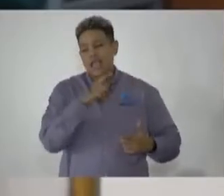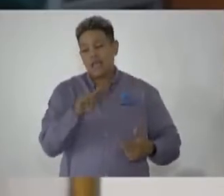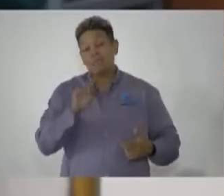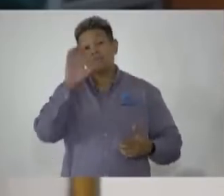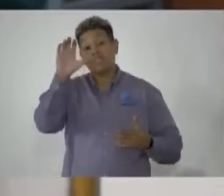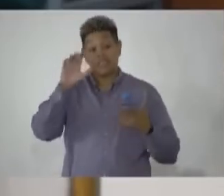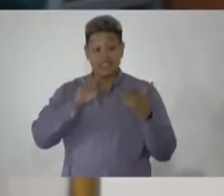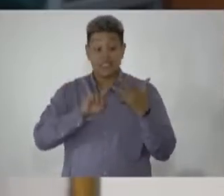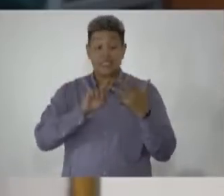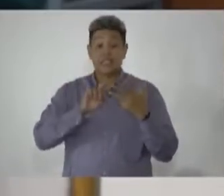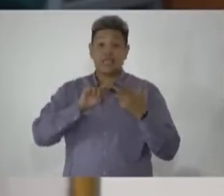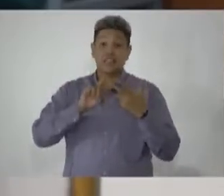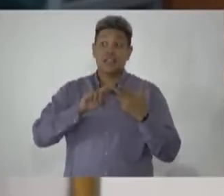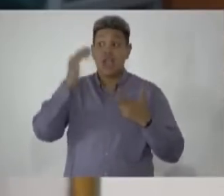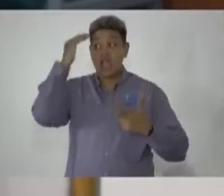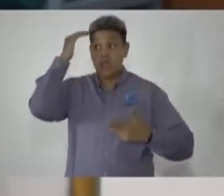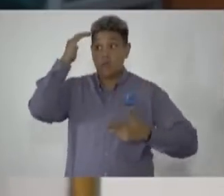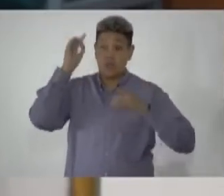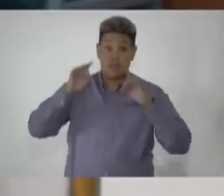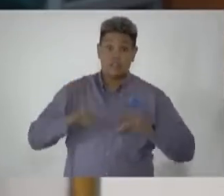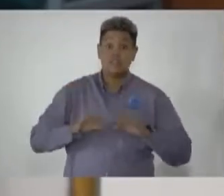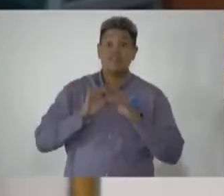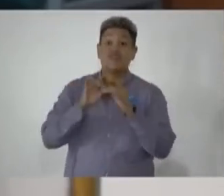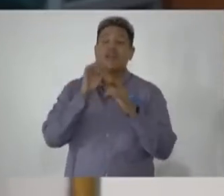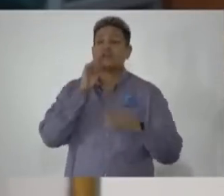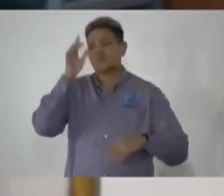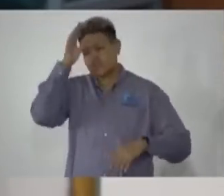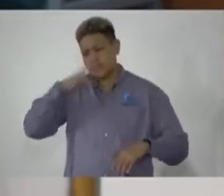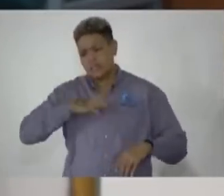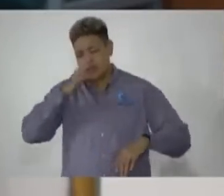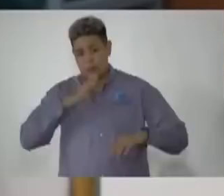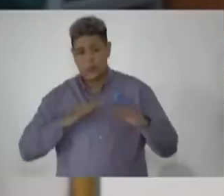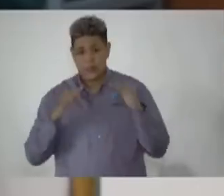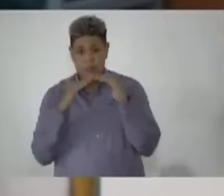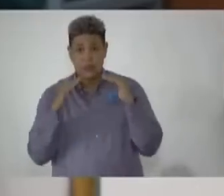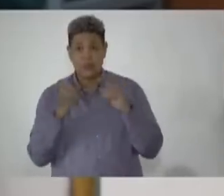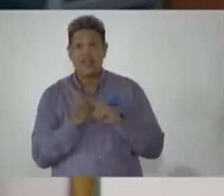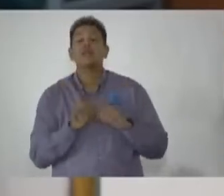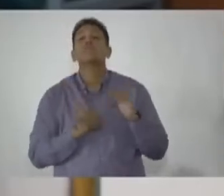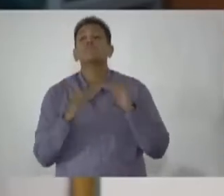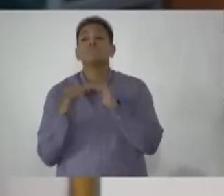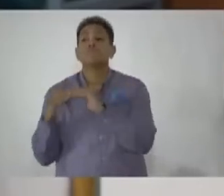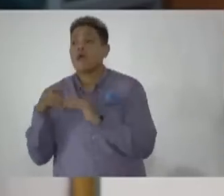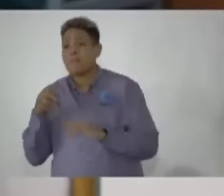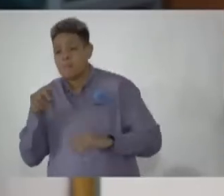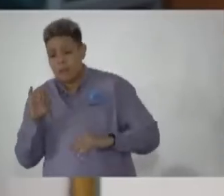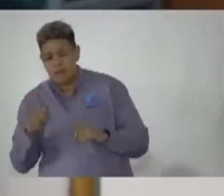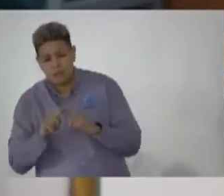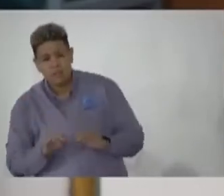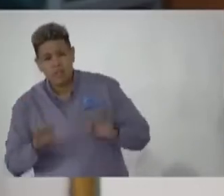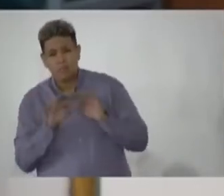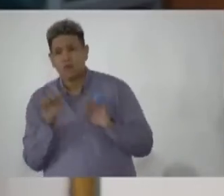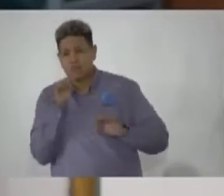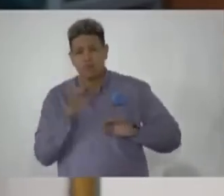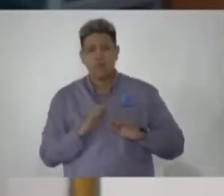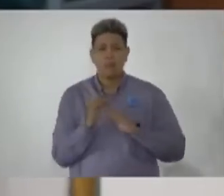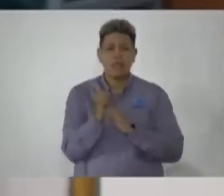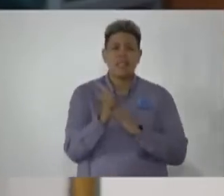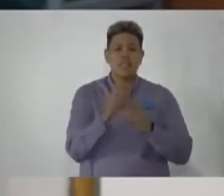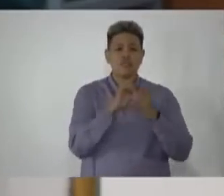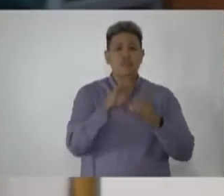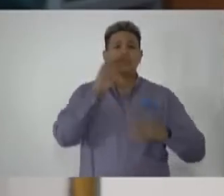C. Raising awareness on gender equality, equity and parity, and the importance of women's leadership among